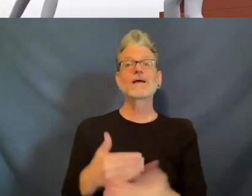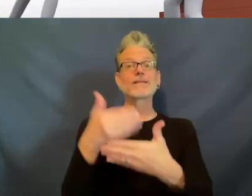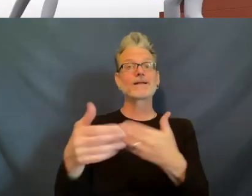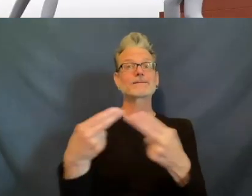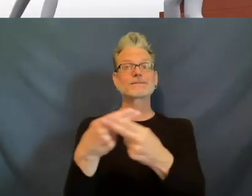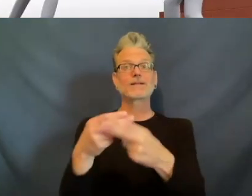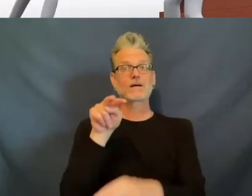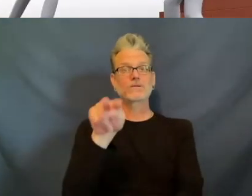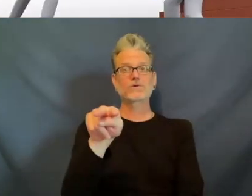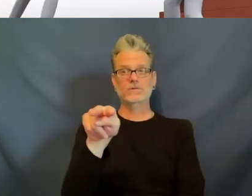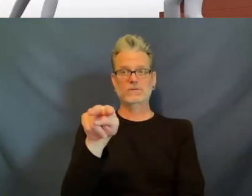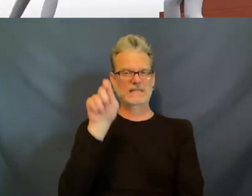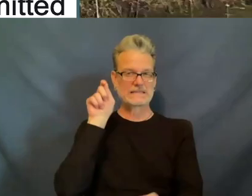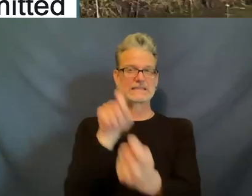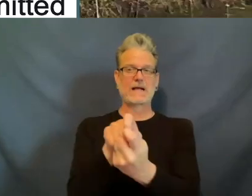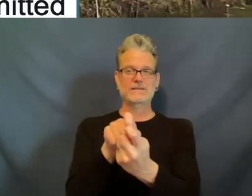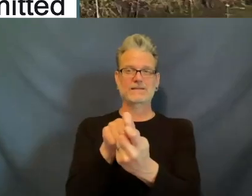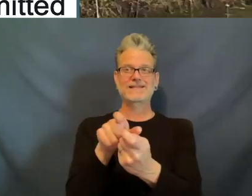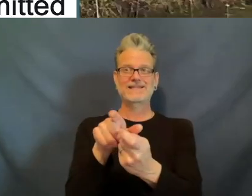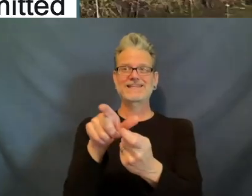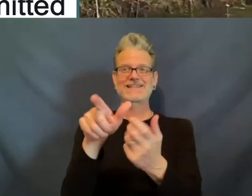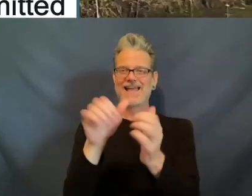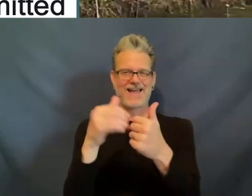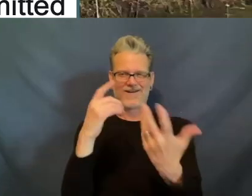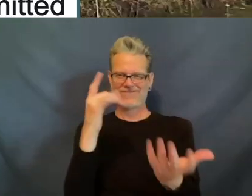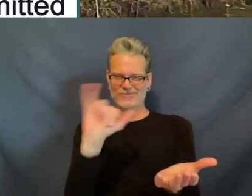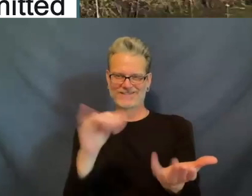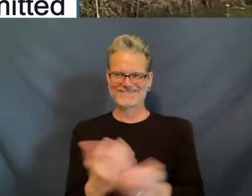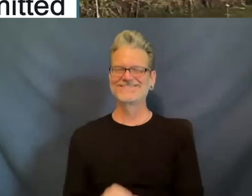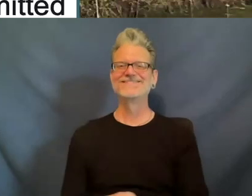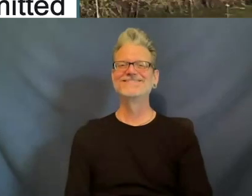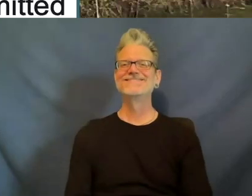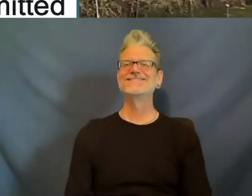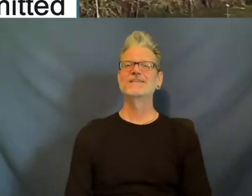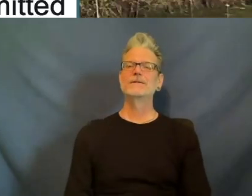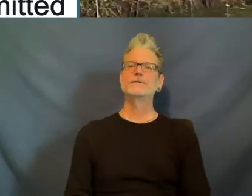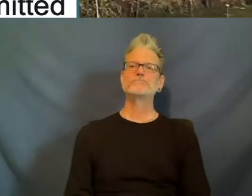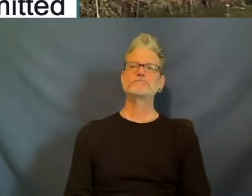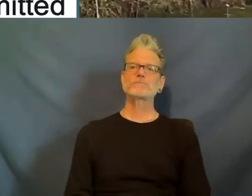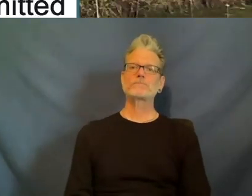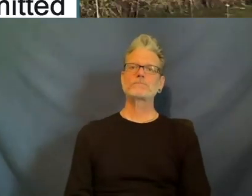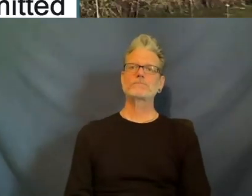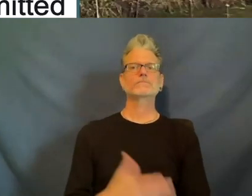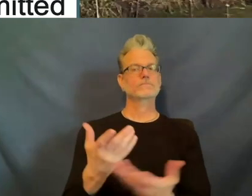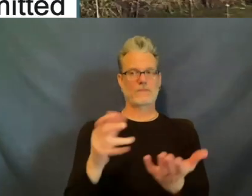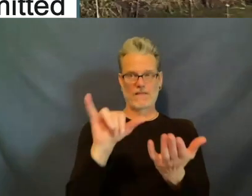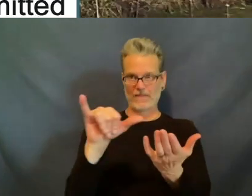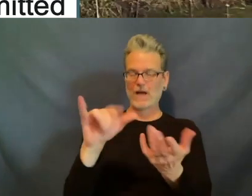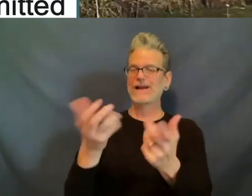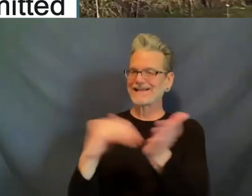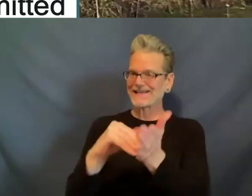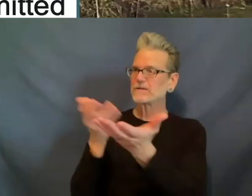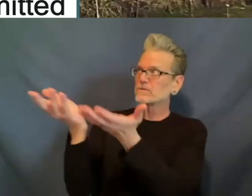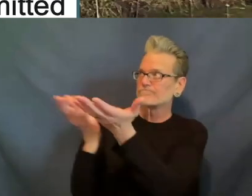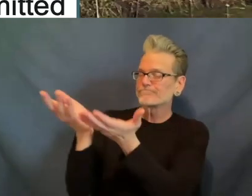look at exactly kind of how that looks for you. So this is really negotiated, again, on an agreement by